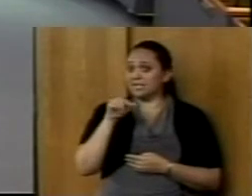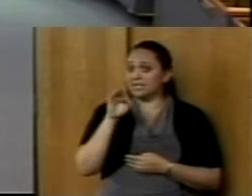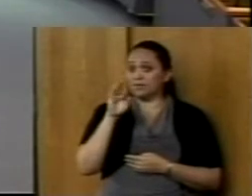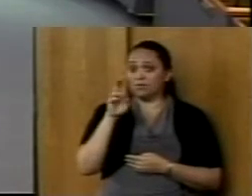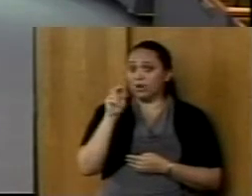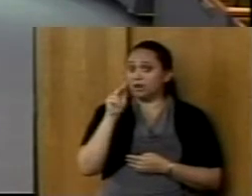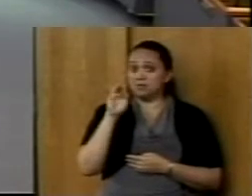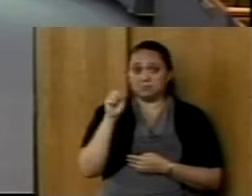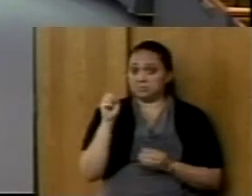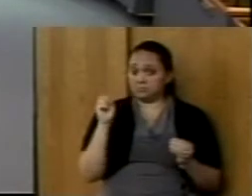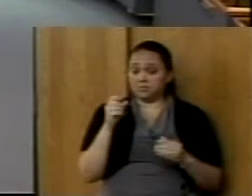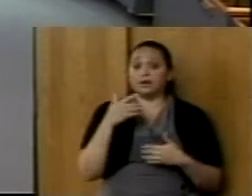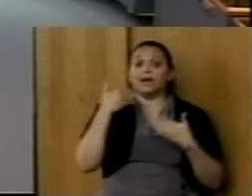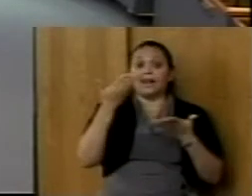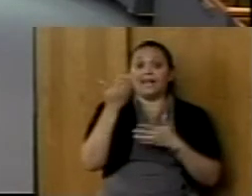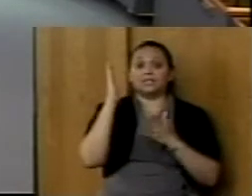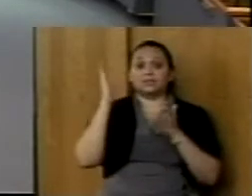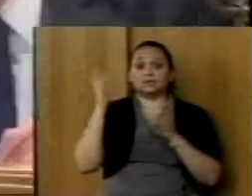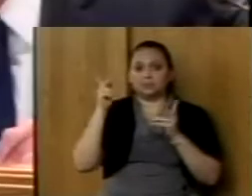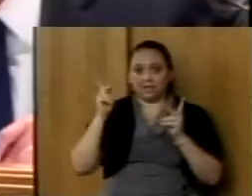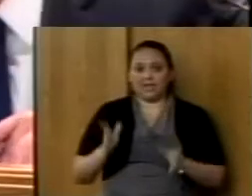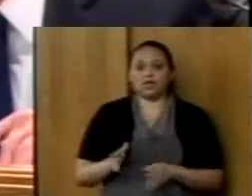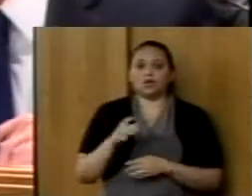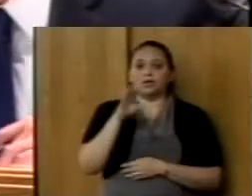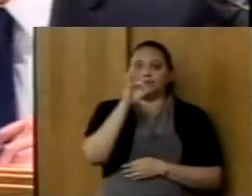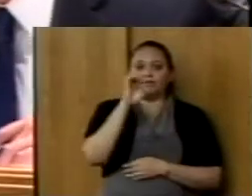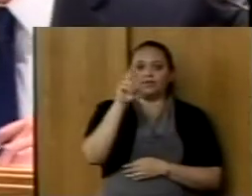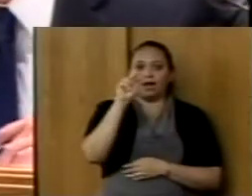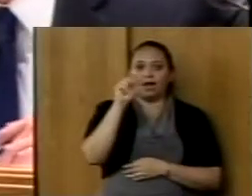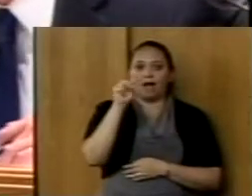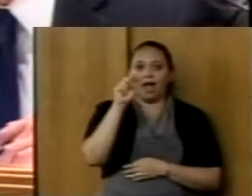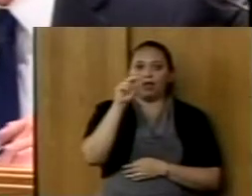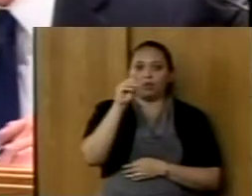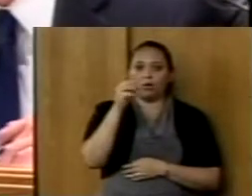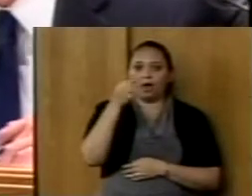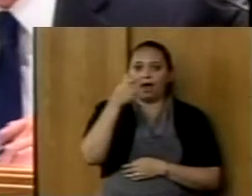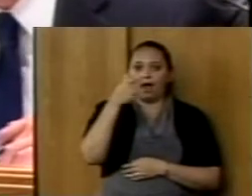Our next speaker is Fernando Galvan, bus driver seniority.